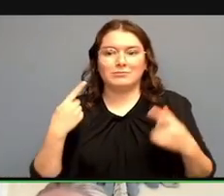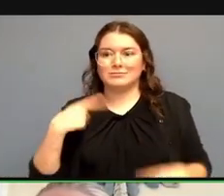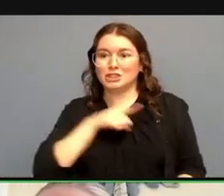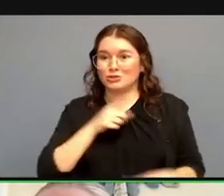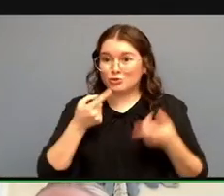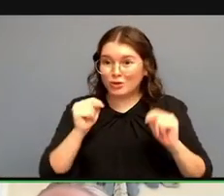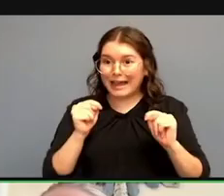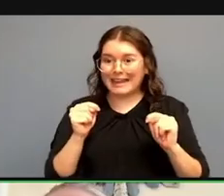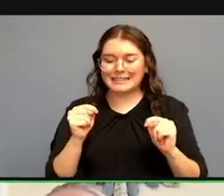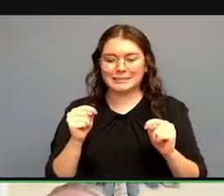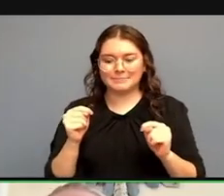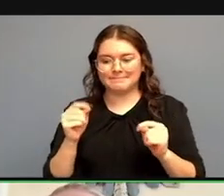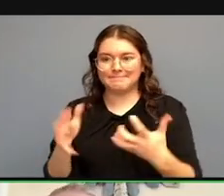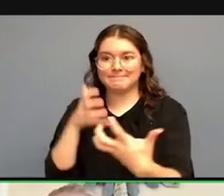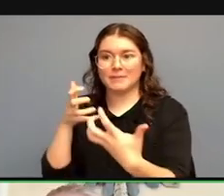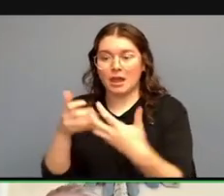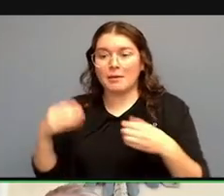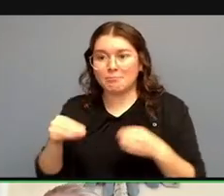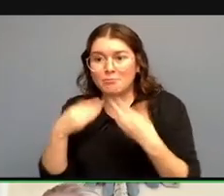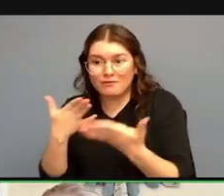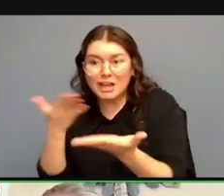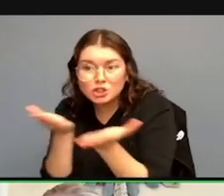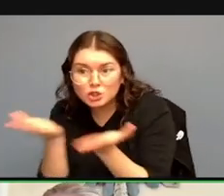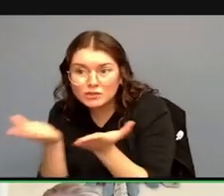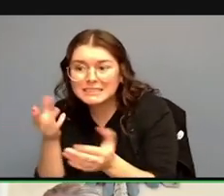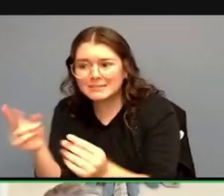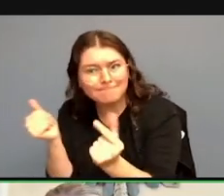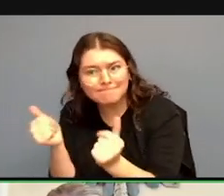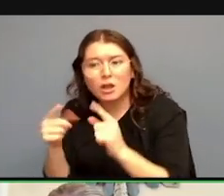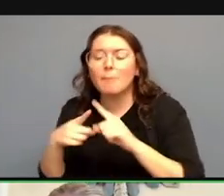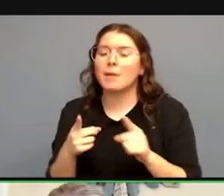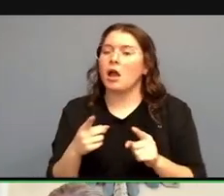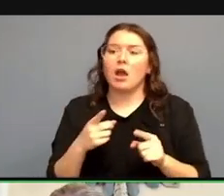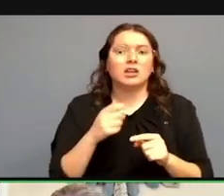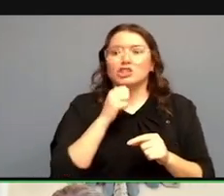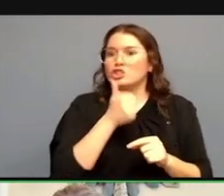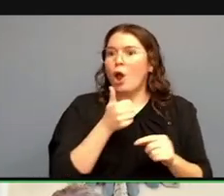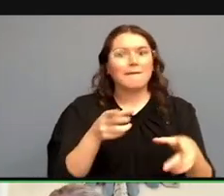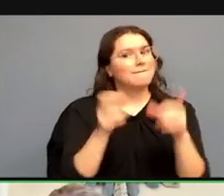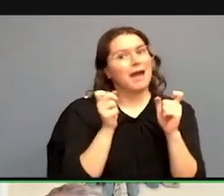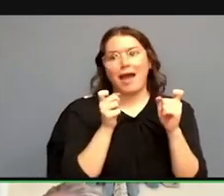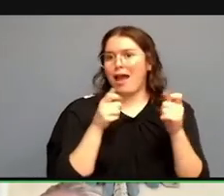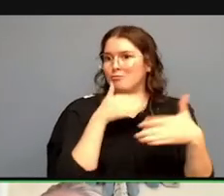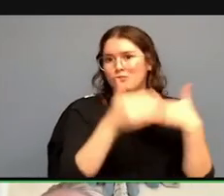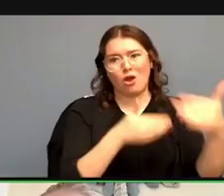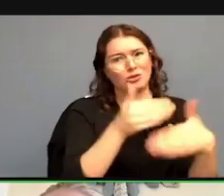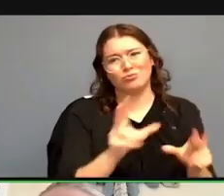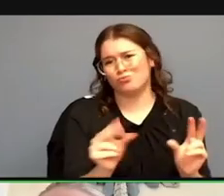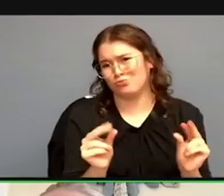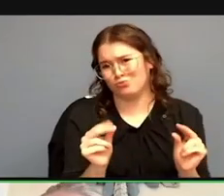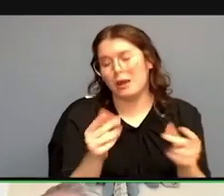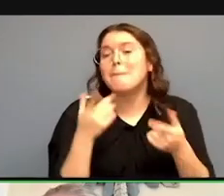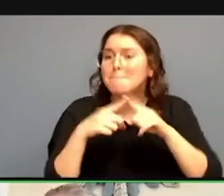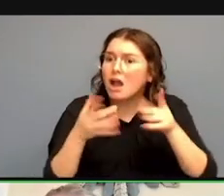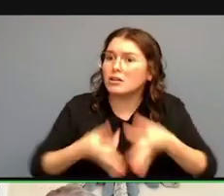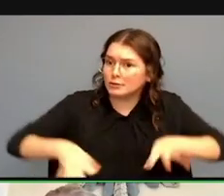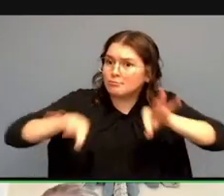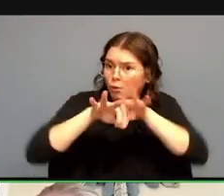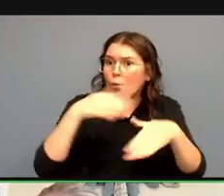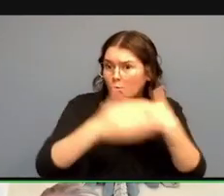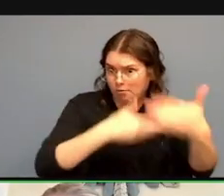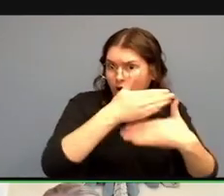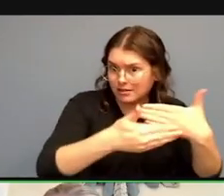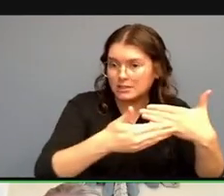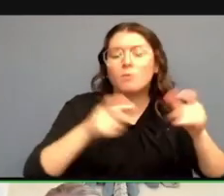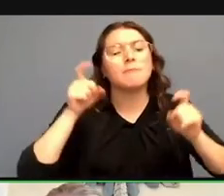them services right away. So, this is by no means a quick process, but it's a very important process. And we have to go